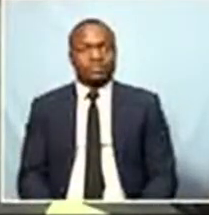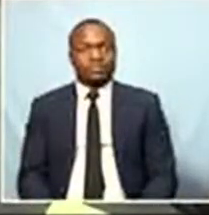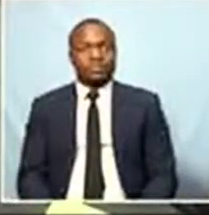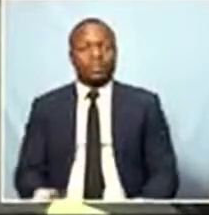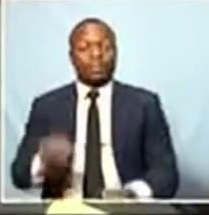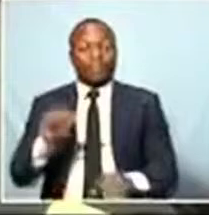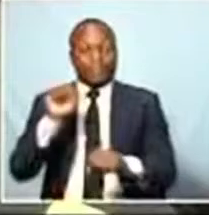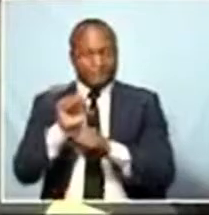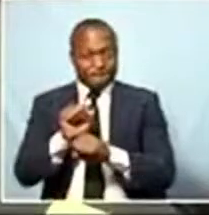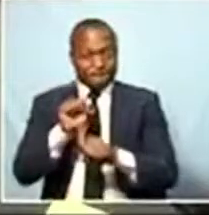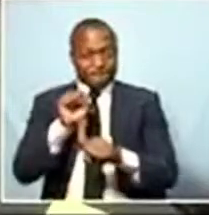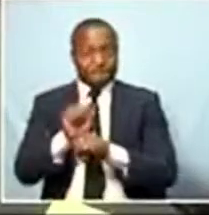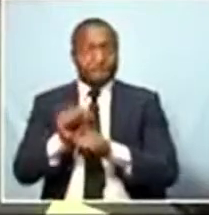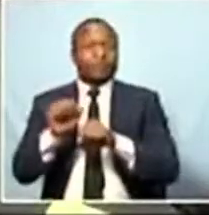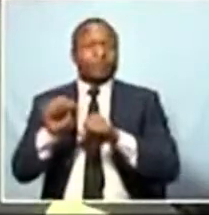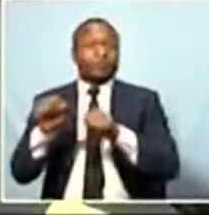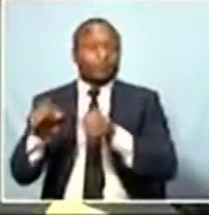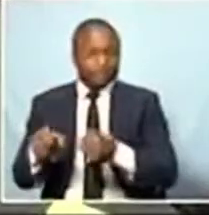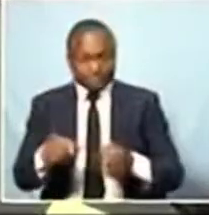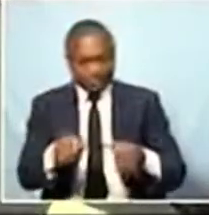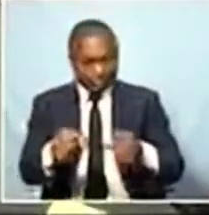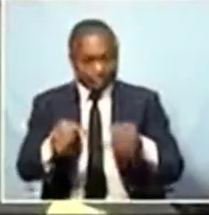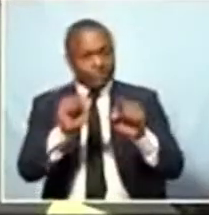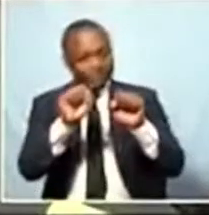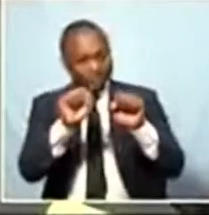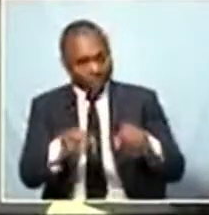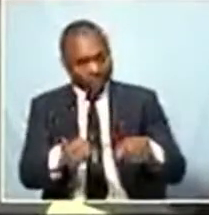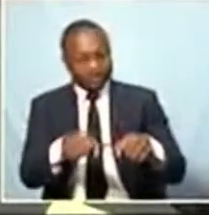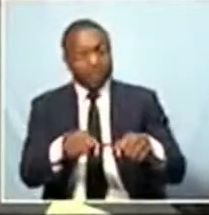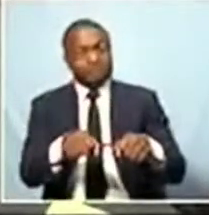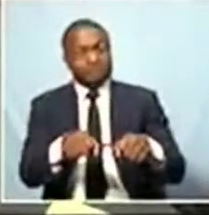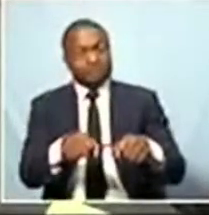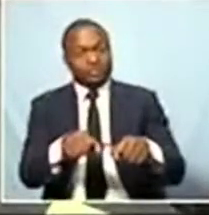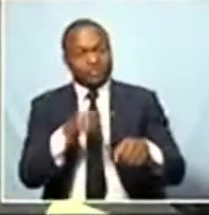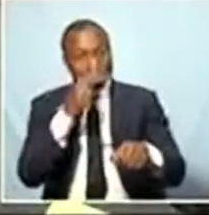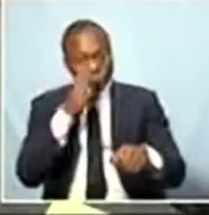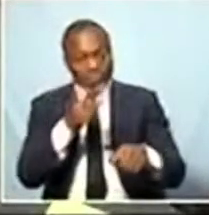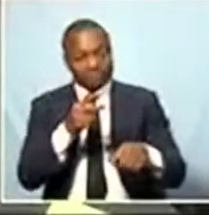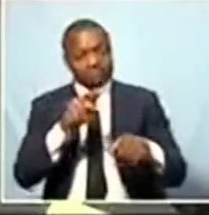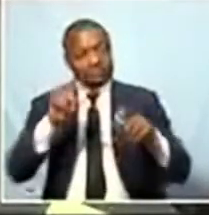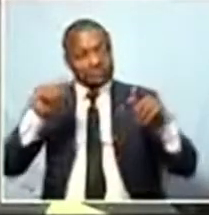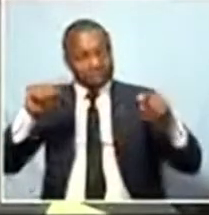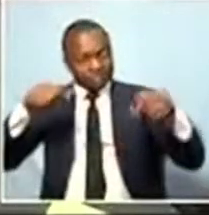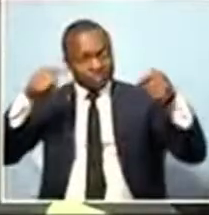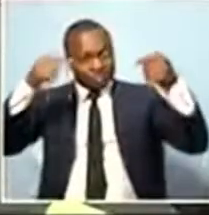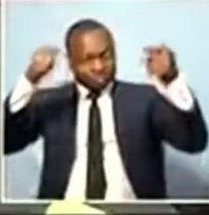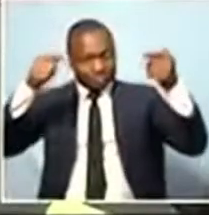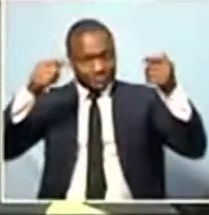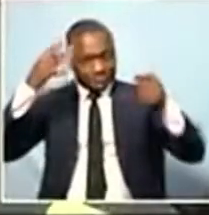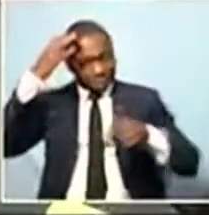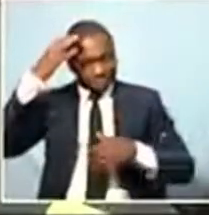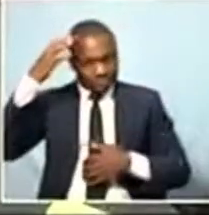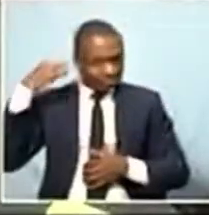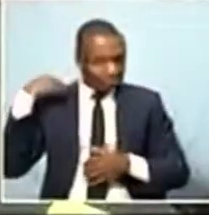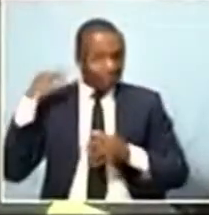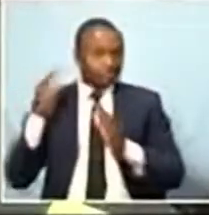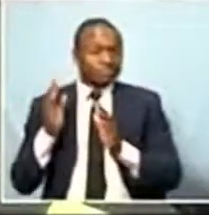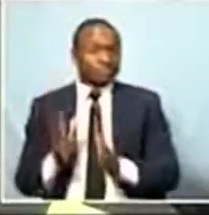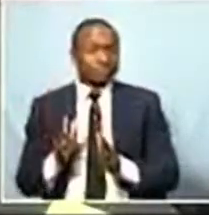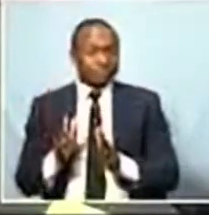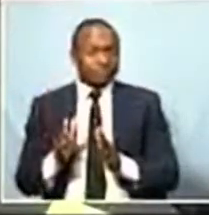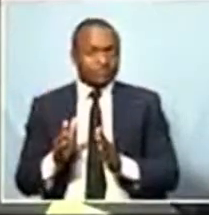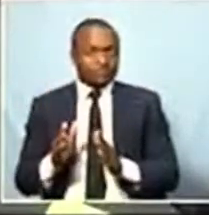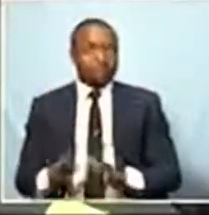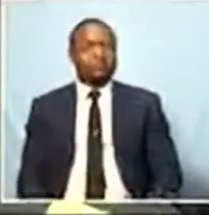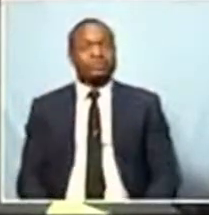functional systems that are able to track the progression of officers so that their integrity